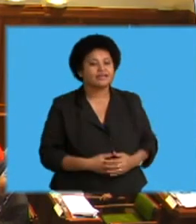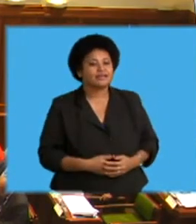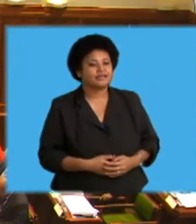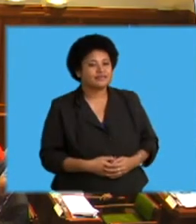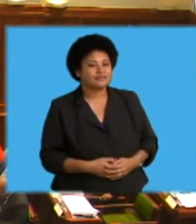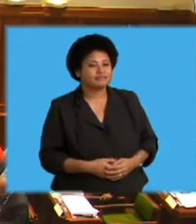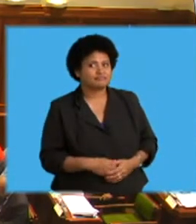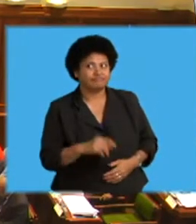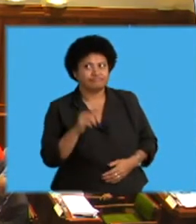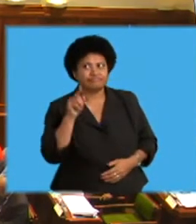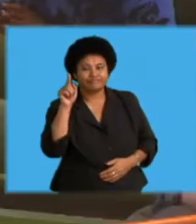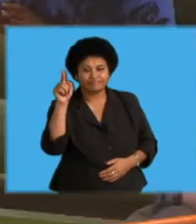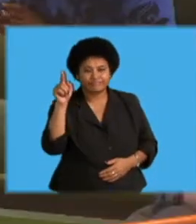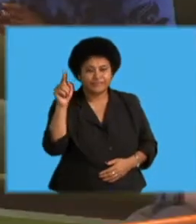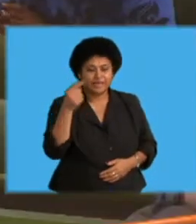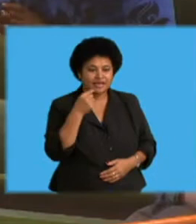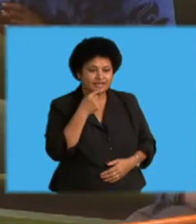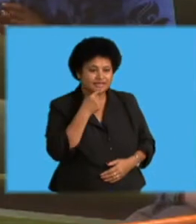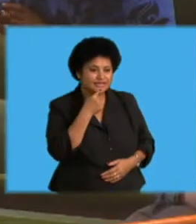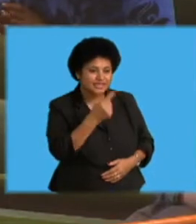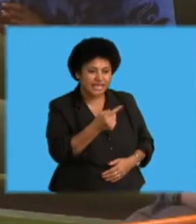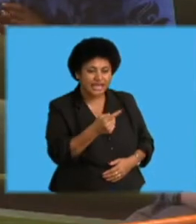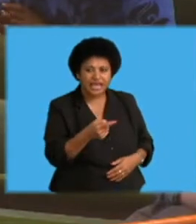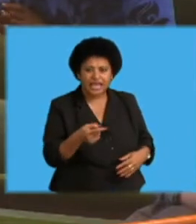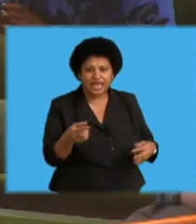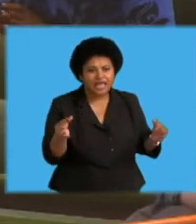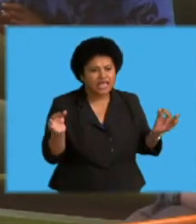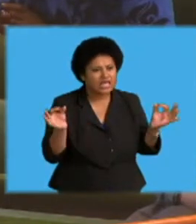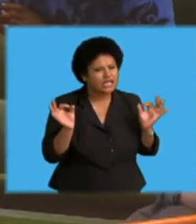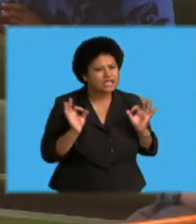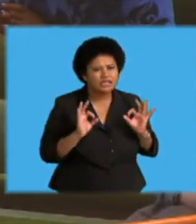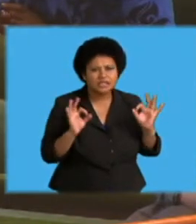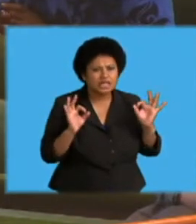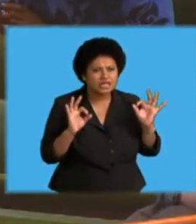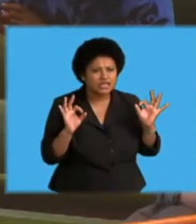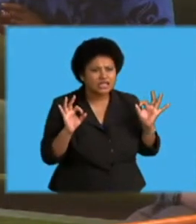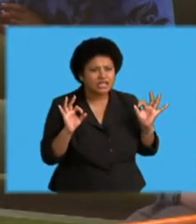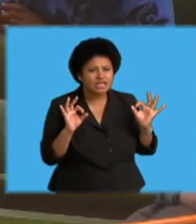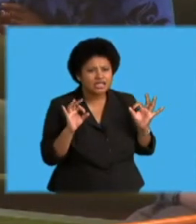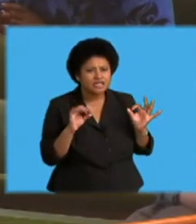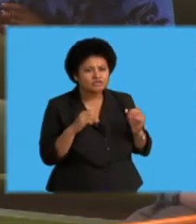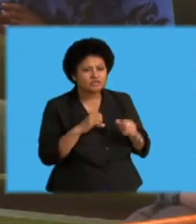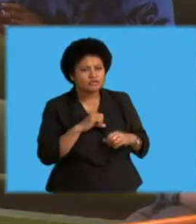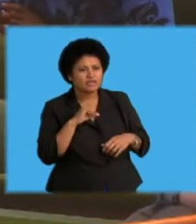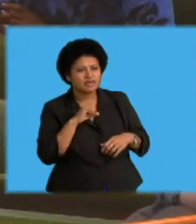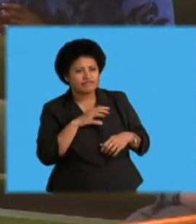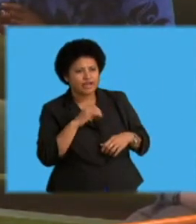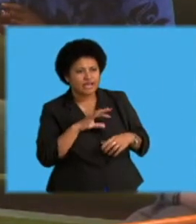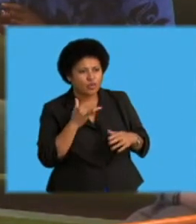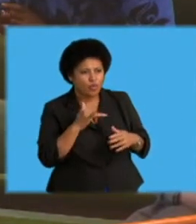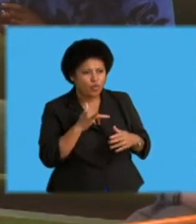they mentioned that there is nothing to be alarmed about that 5 billion.